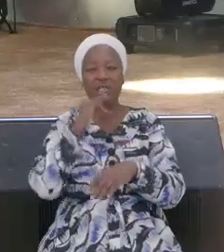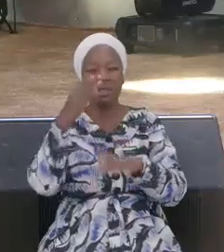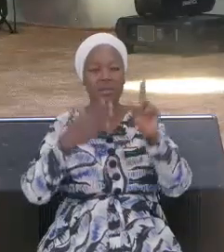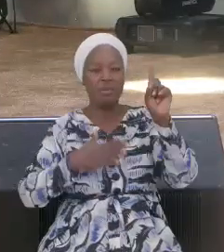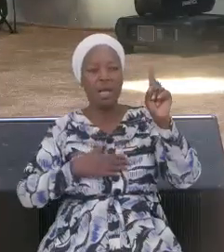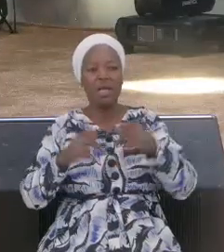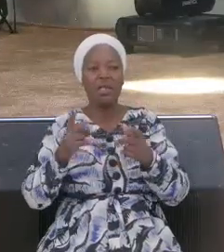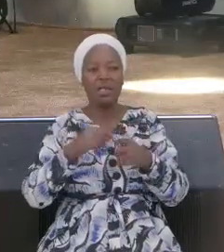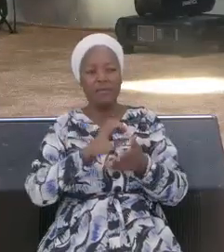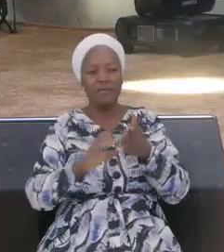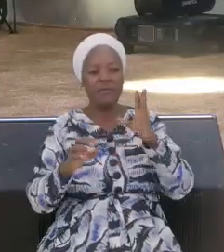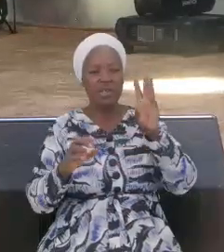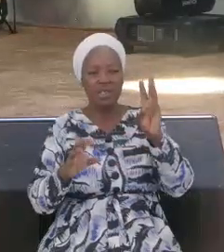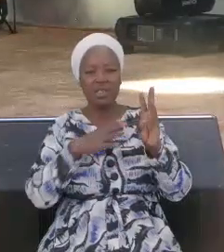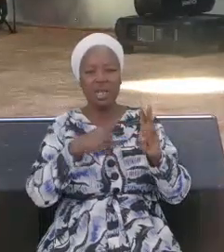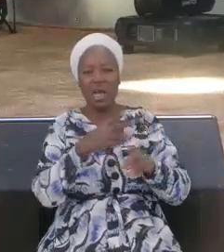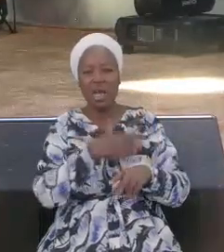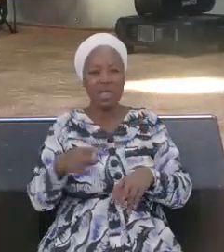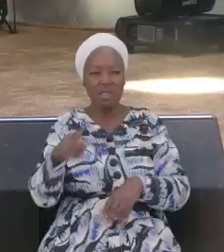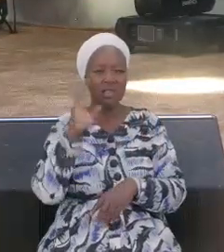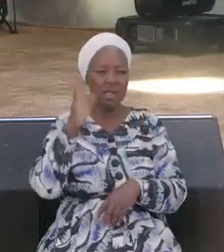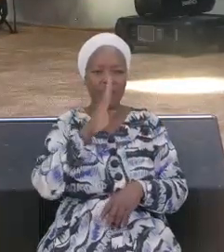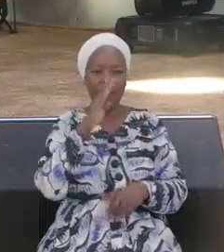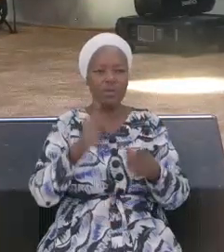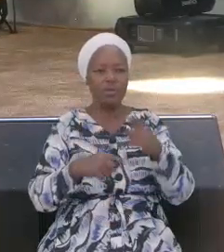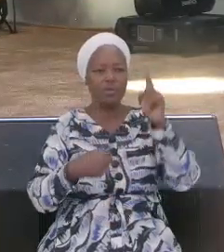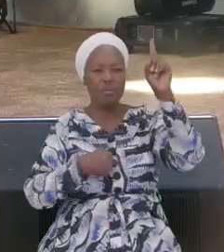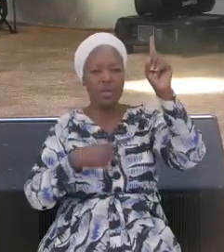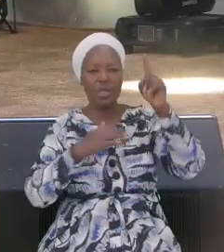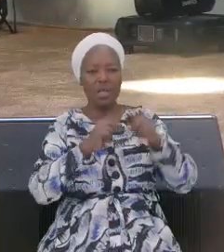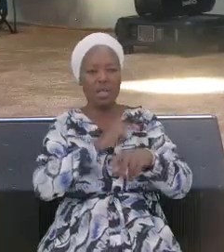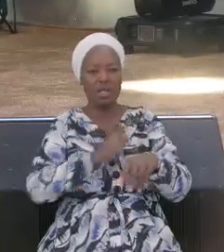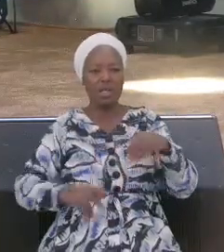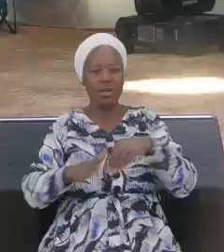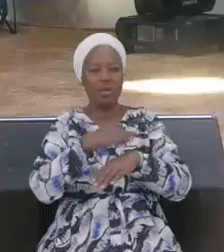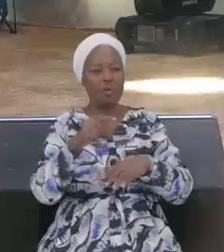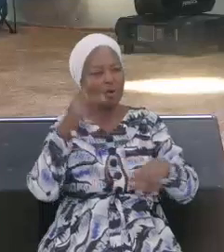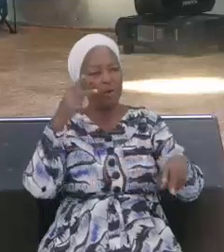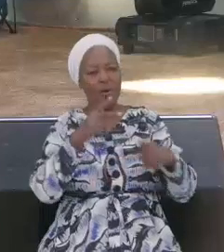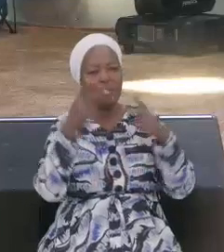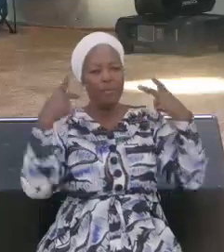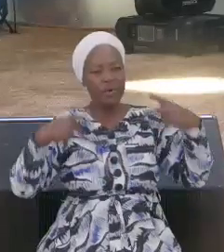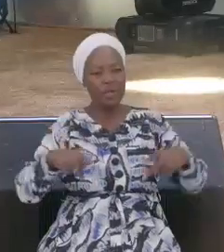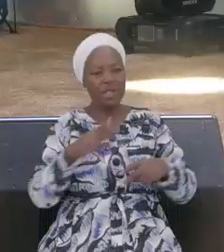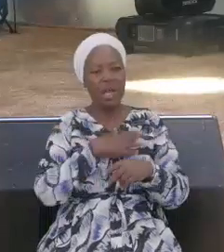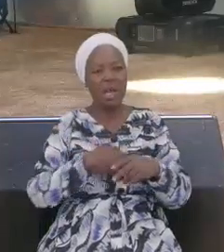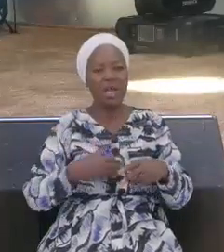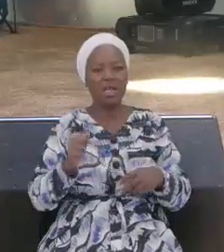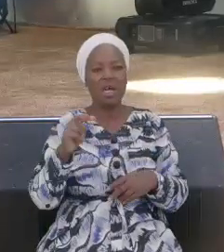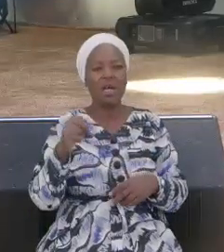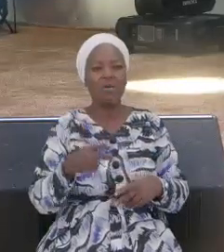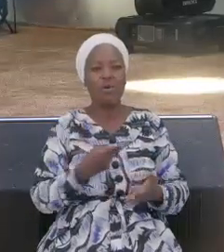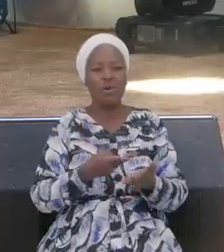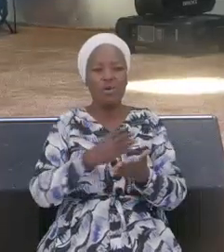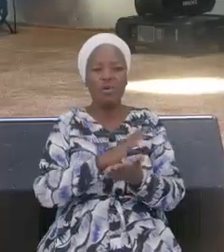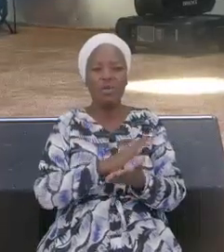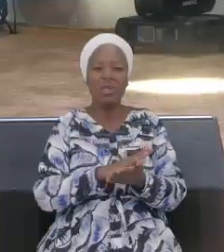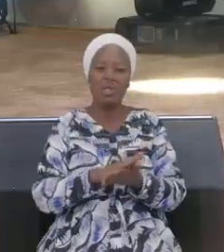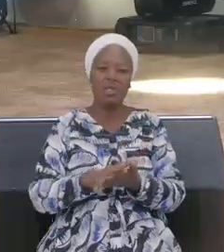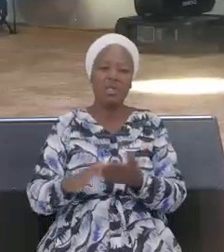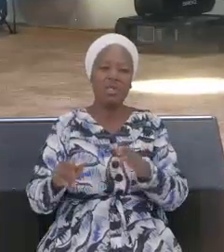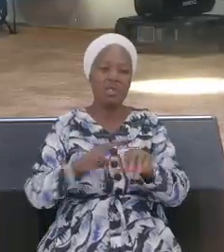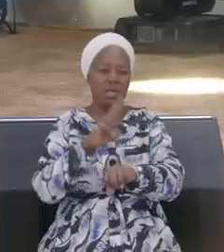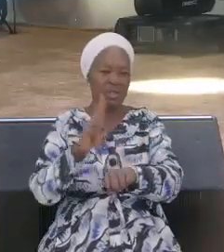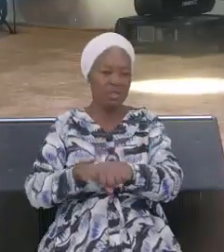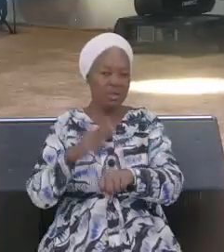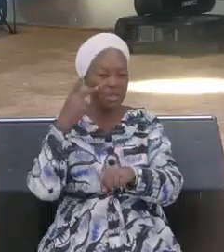shall be unto me a kingdom of priests and an holy nation. Look at